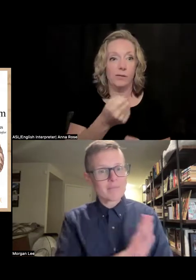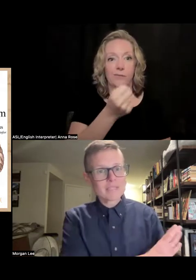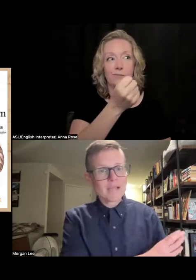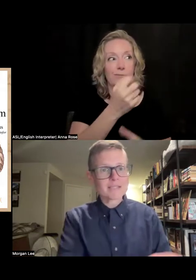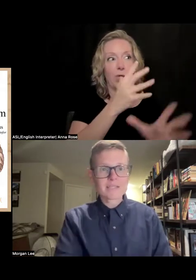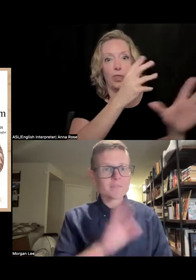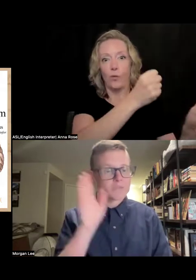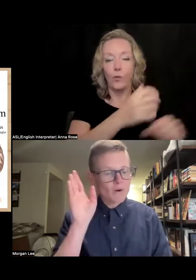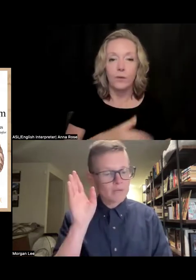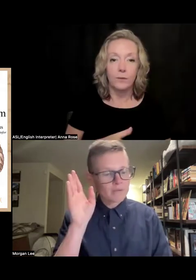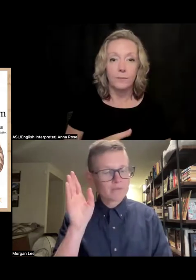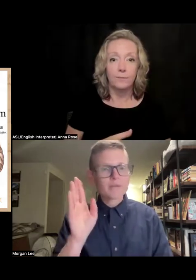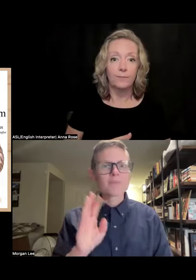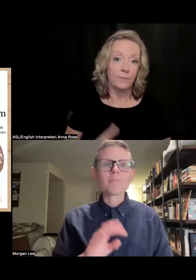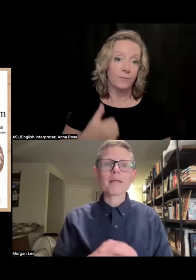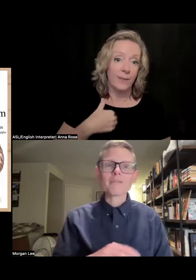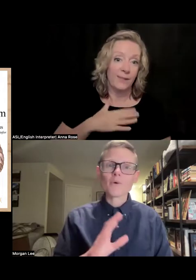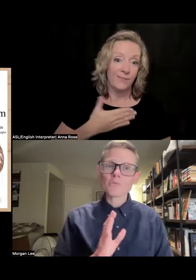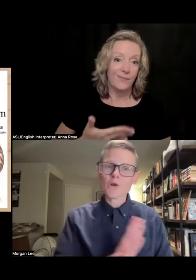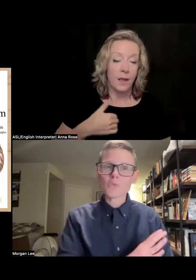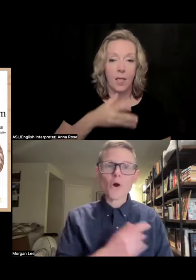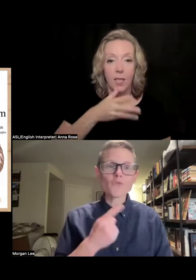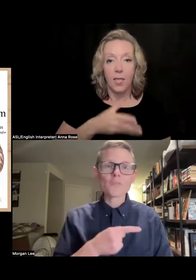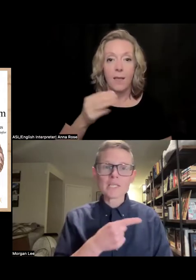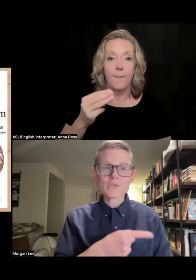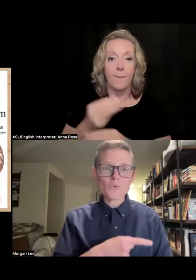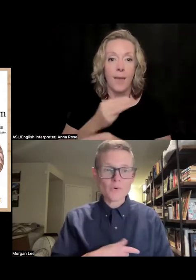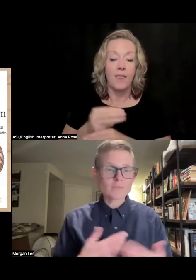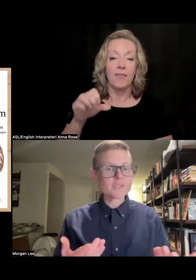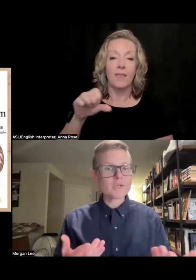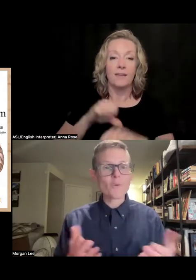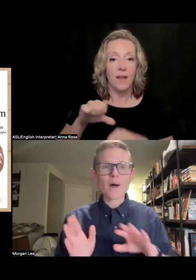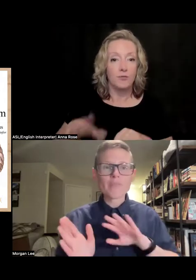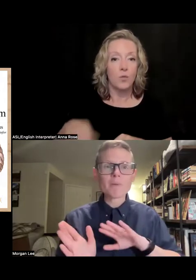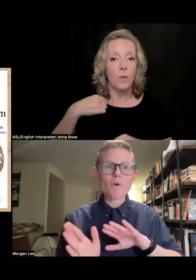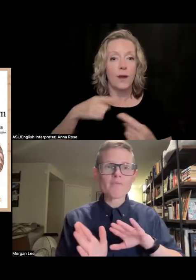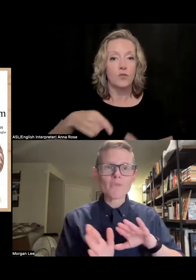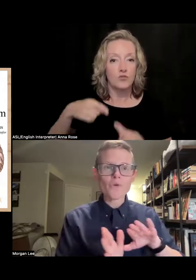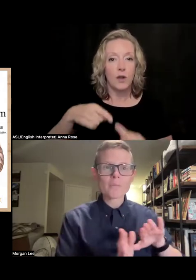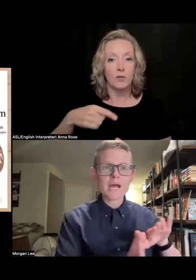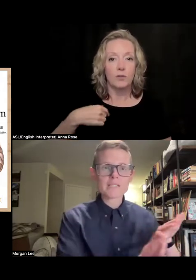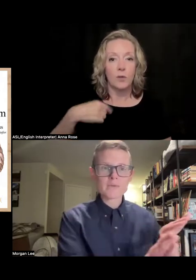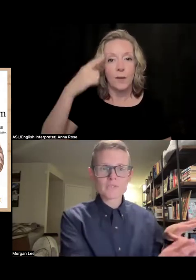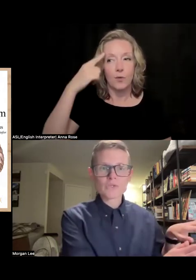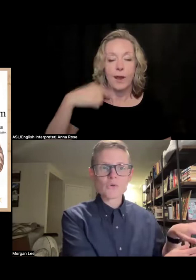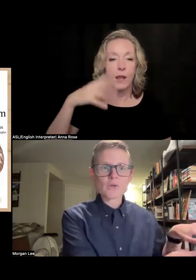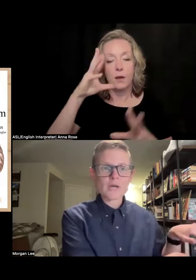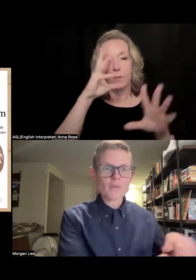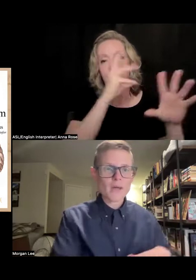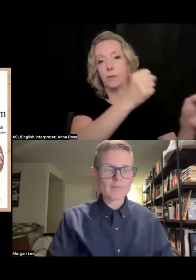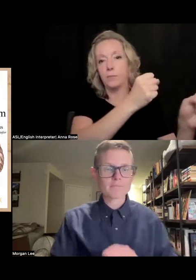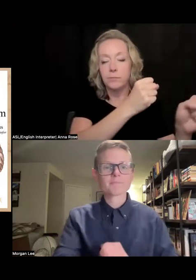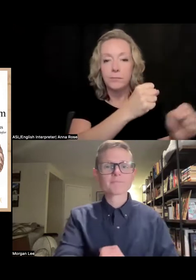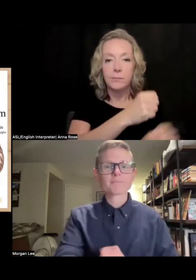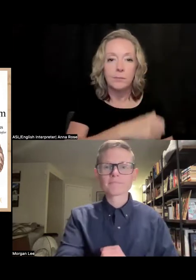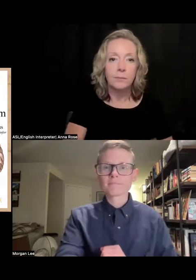hate math and science, and I'm sorry. But those parts were hard for me in school. So I think my brain felt traumatized, so I just scooted those out of the